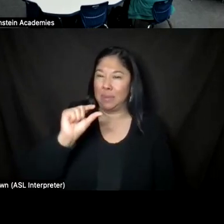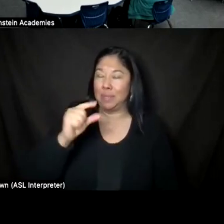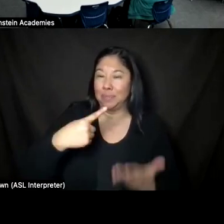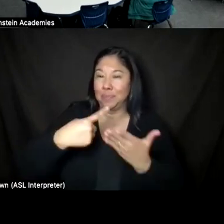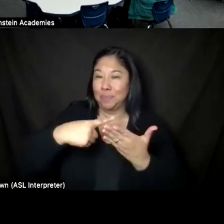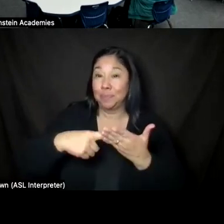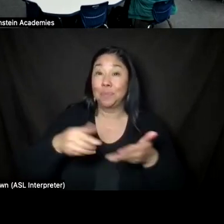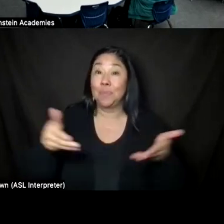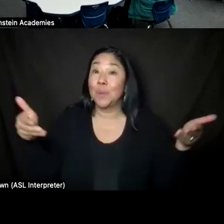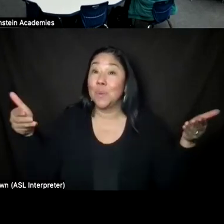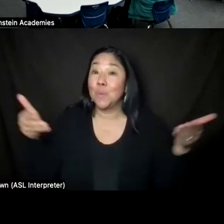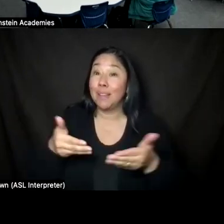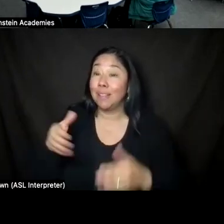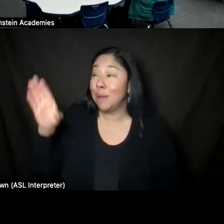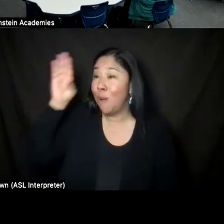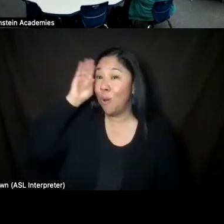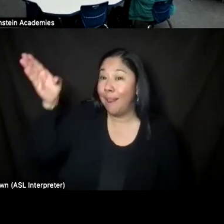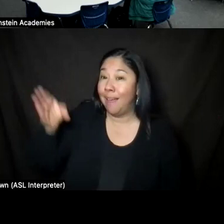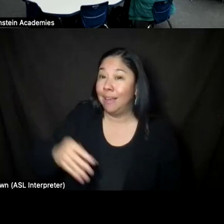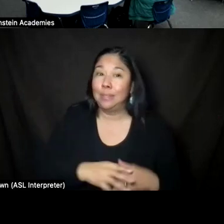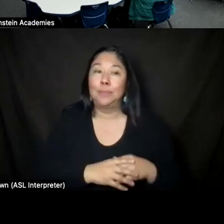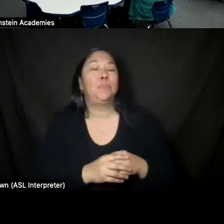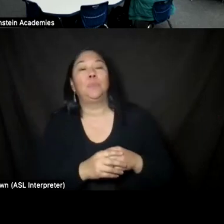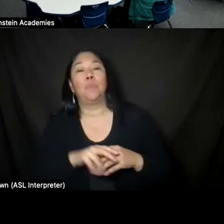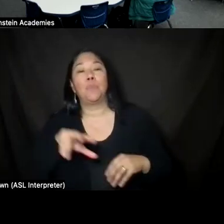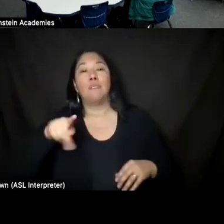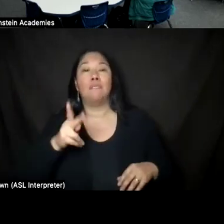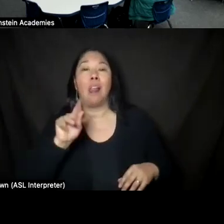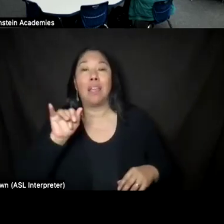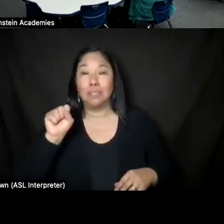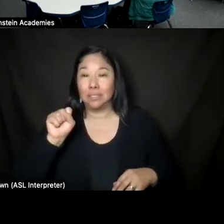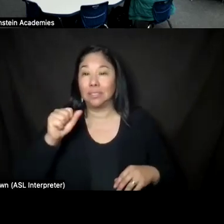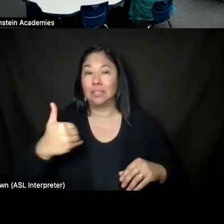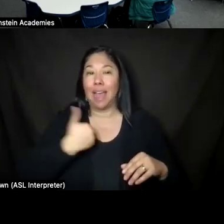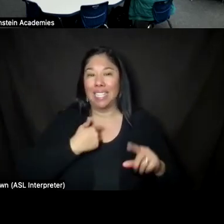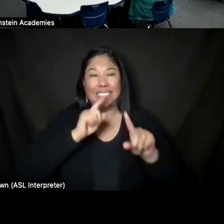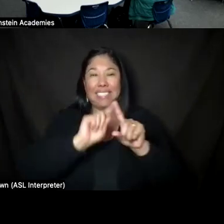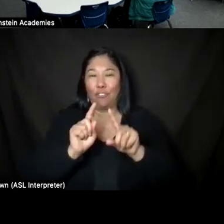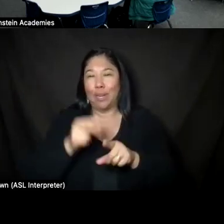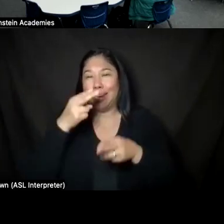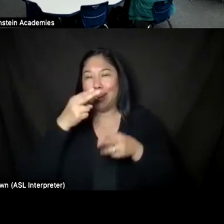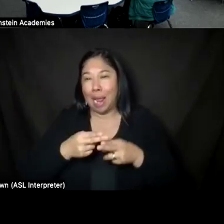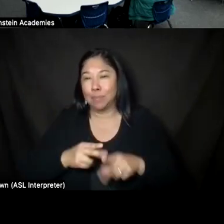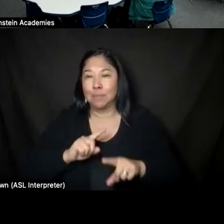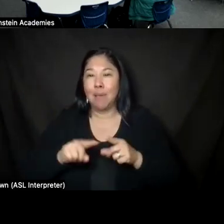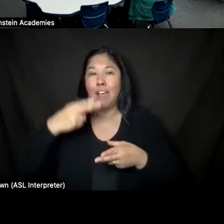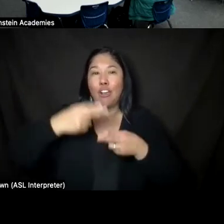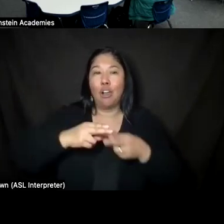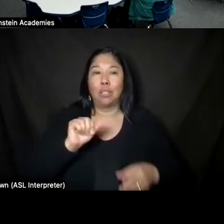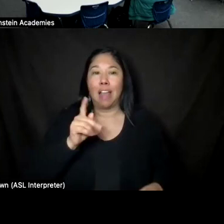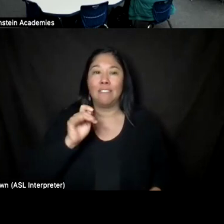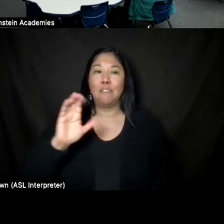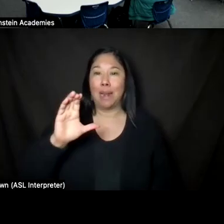Welcome, hola. So phonics it has a bunch of different names, but it is called the alphabetic